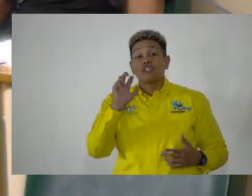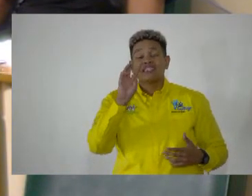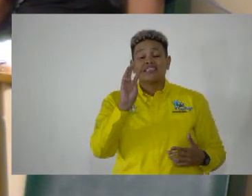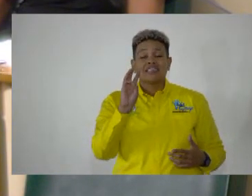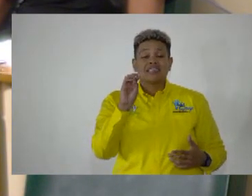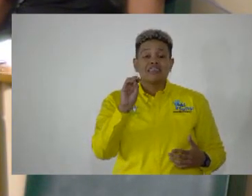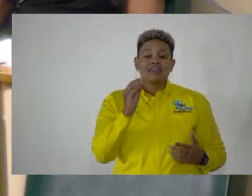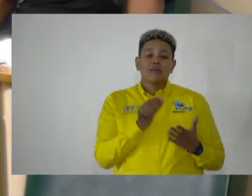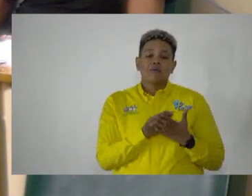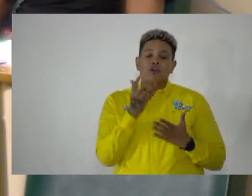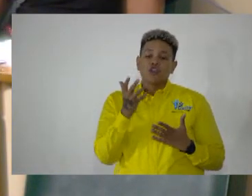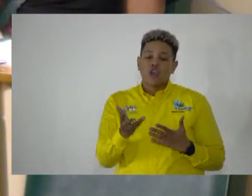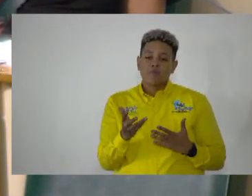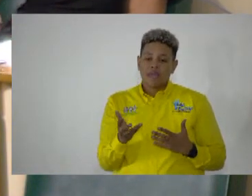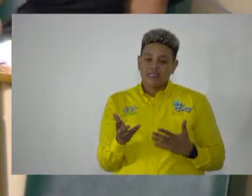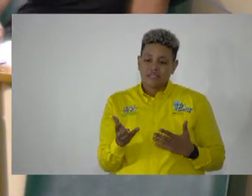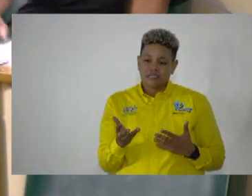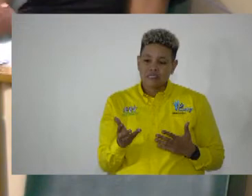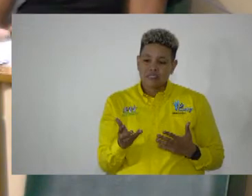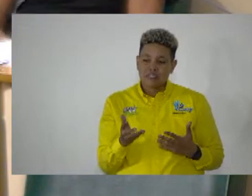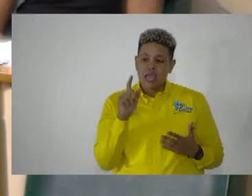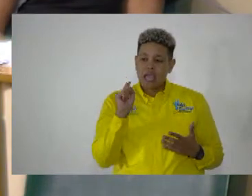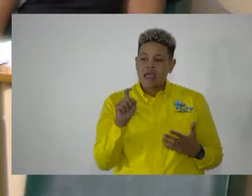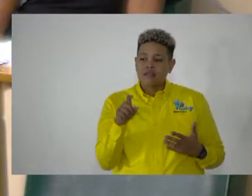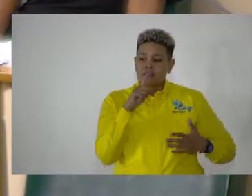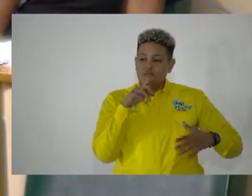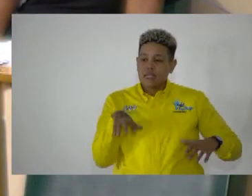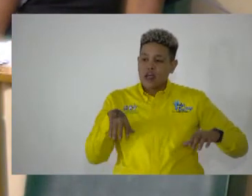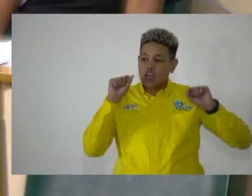360 procurements that have to be